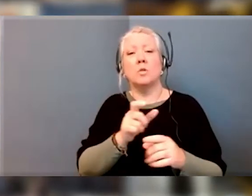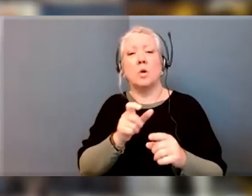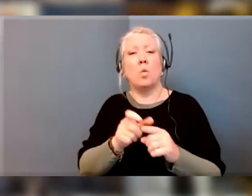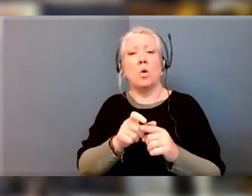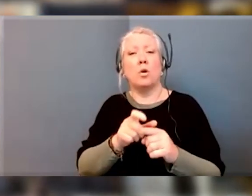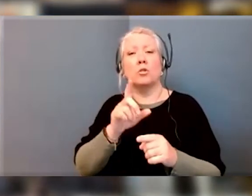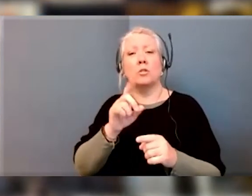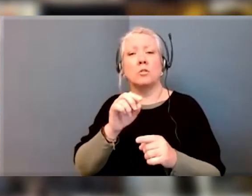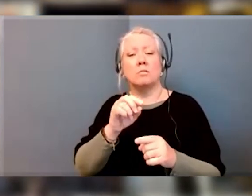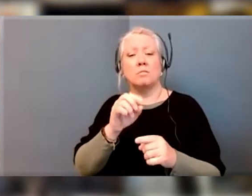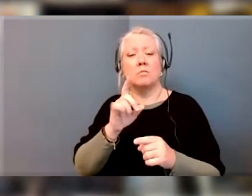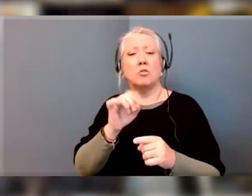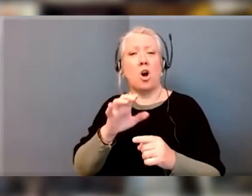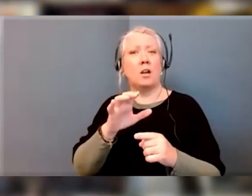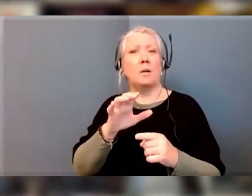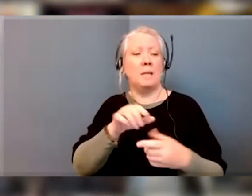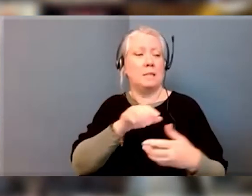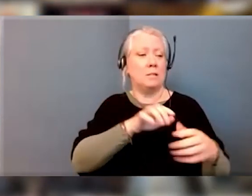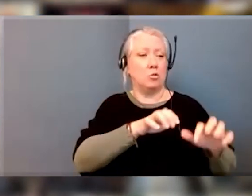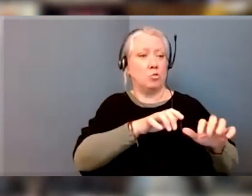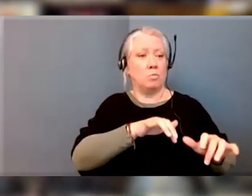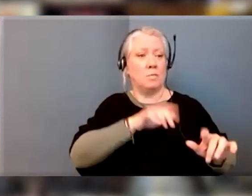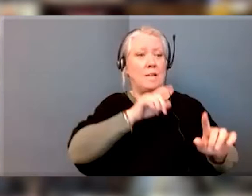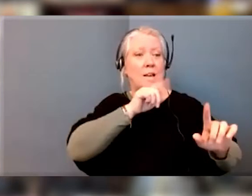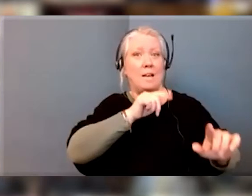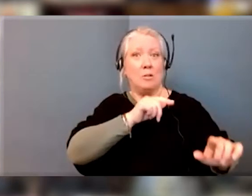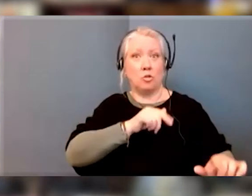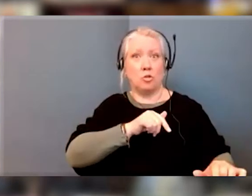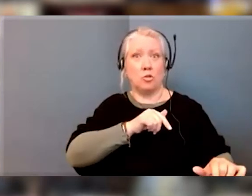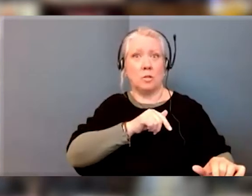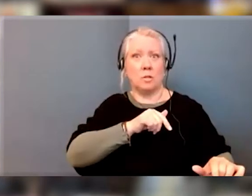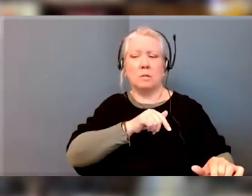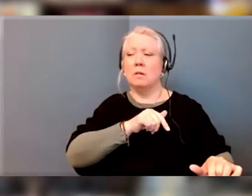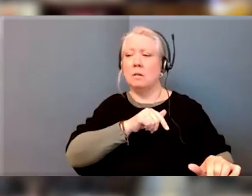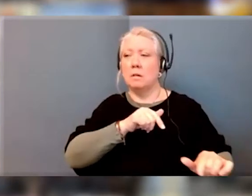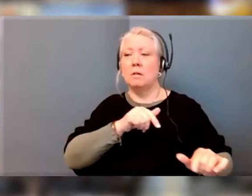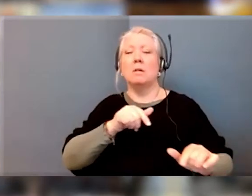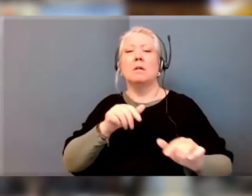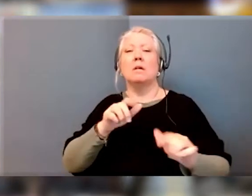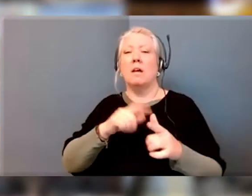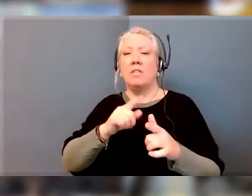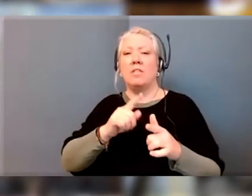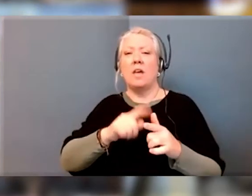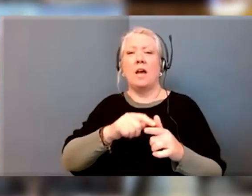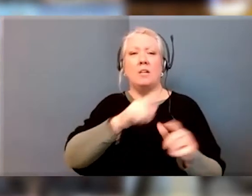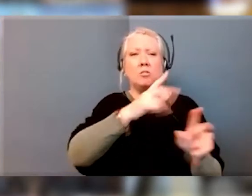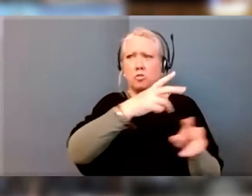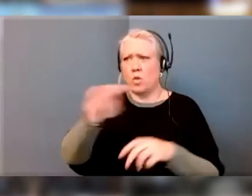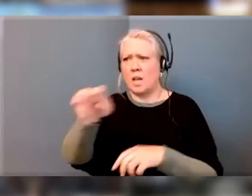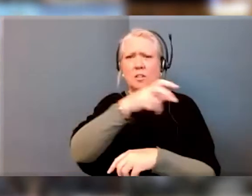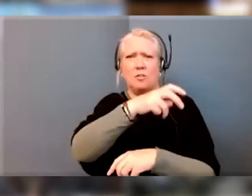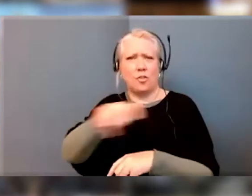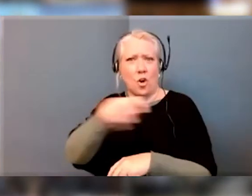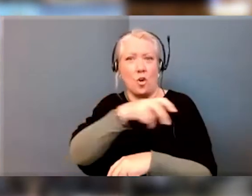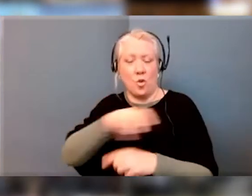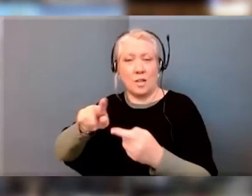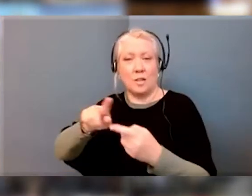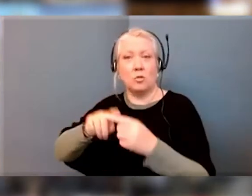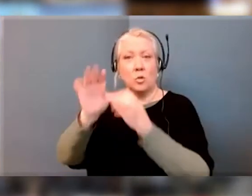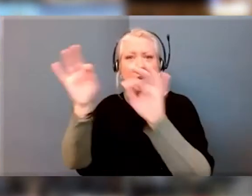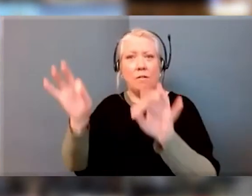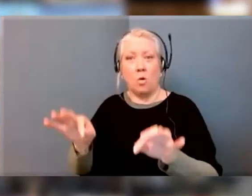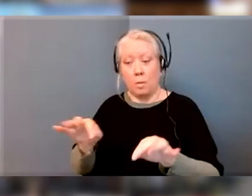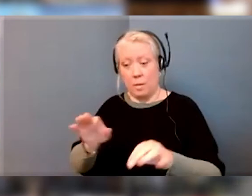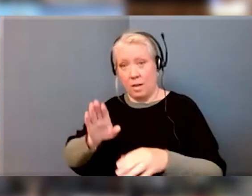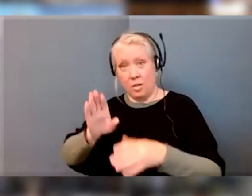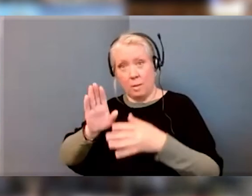going to take you a little while to put the information together, and then transferring that onto the form. Once you've hit submit at the bottom of